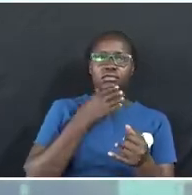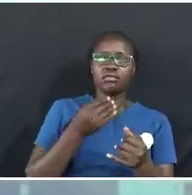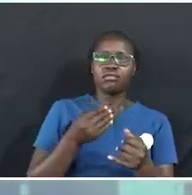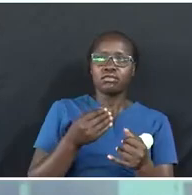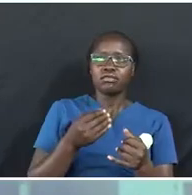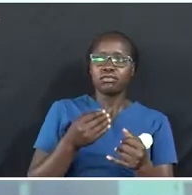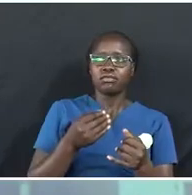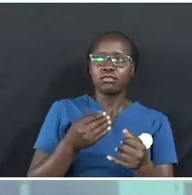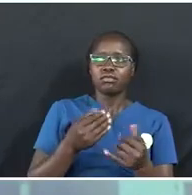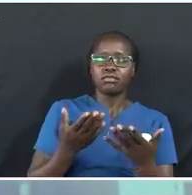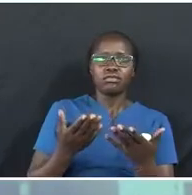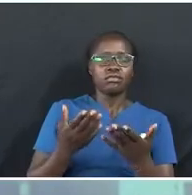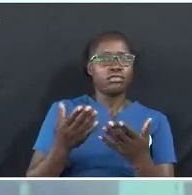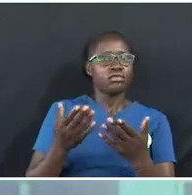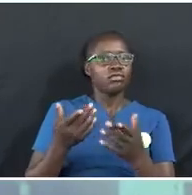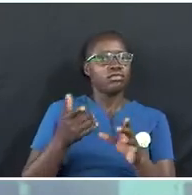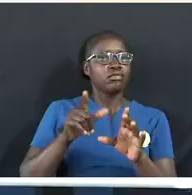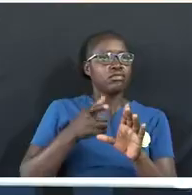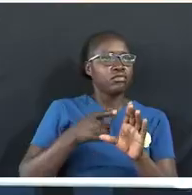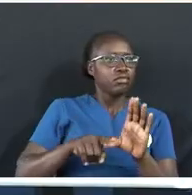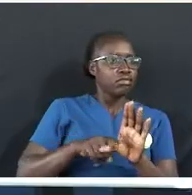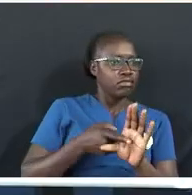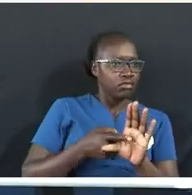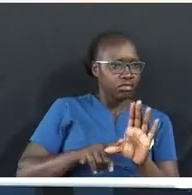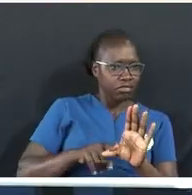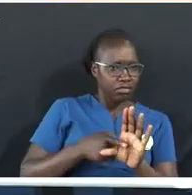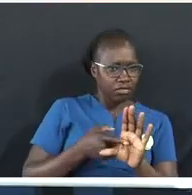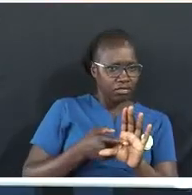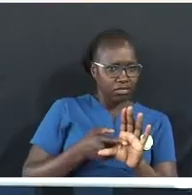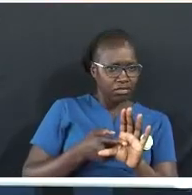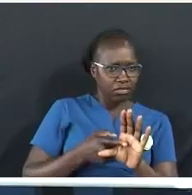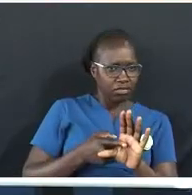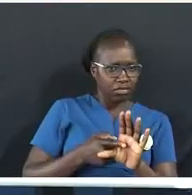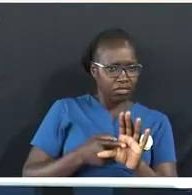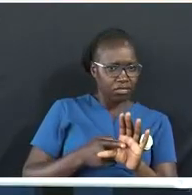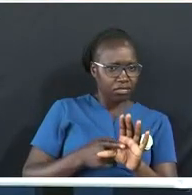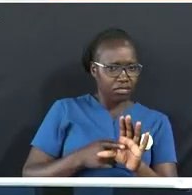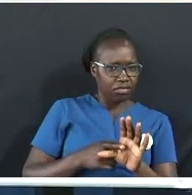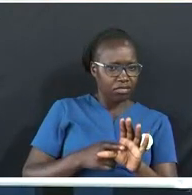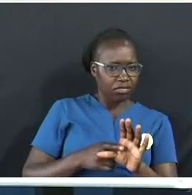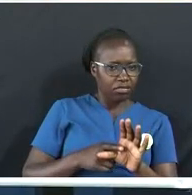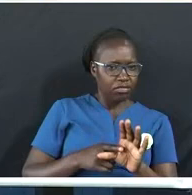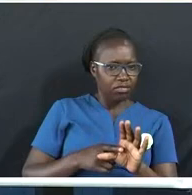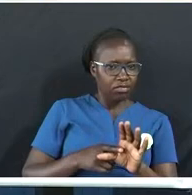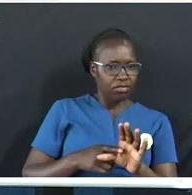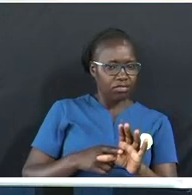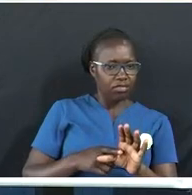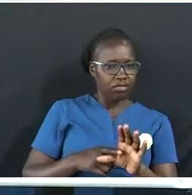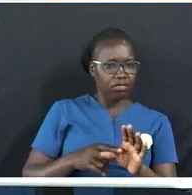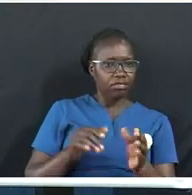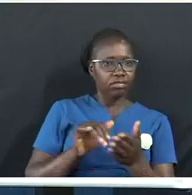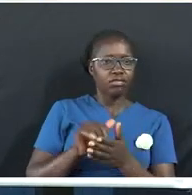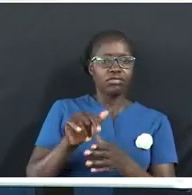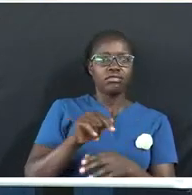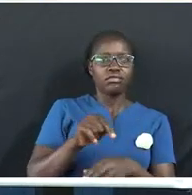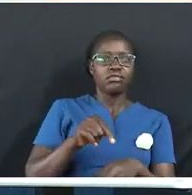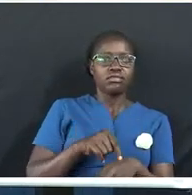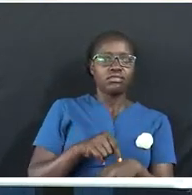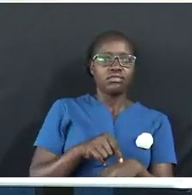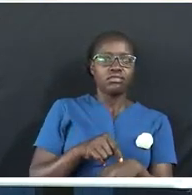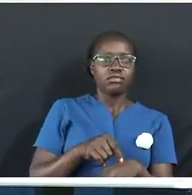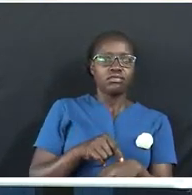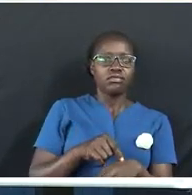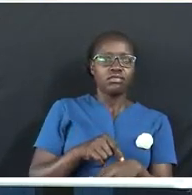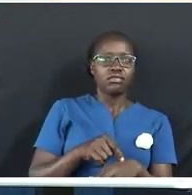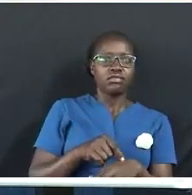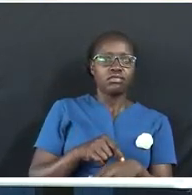into lesbianism. So he said, when you see these things, you know that this friend of ours, whom we must put